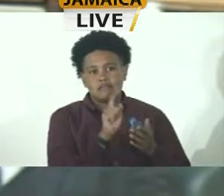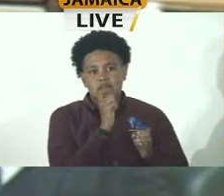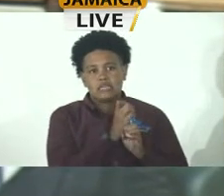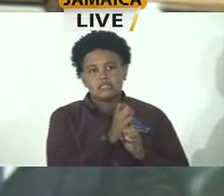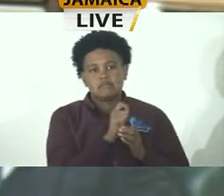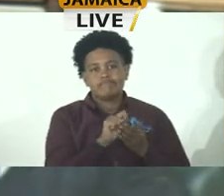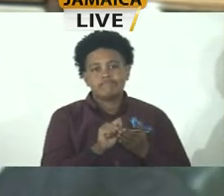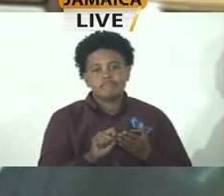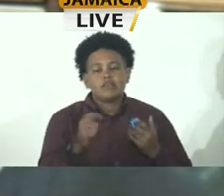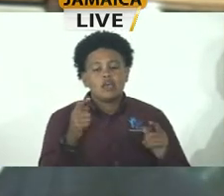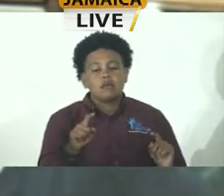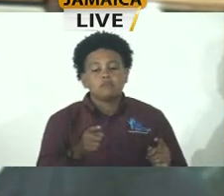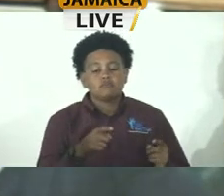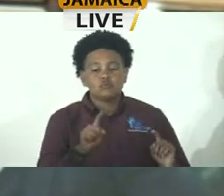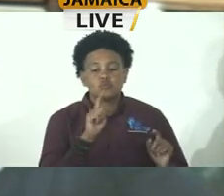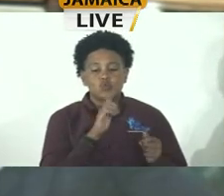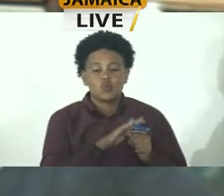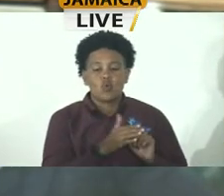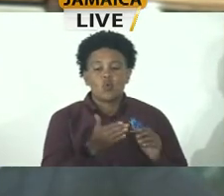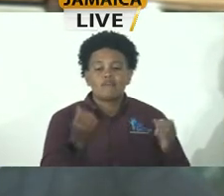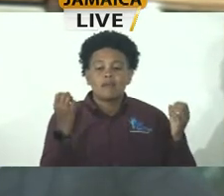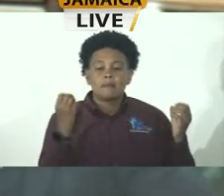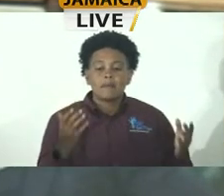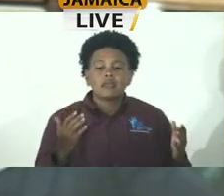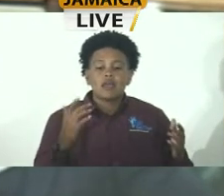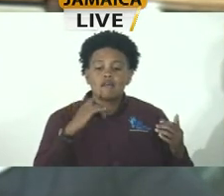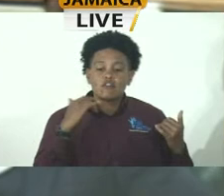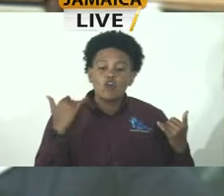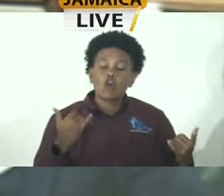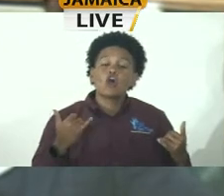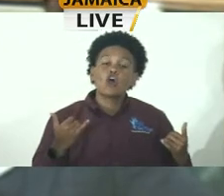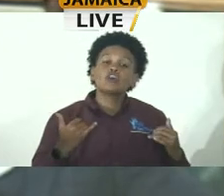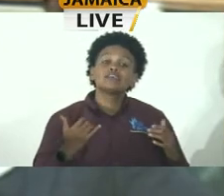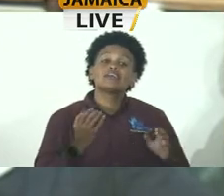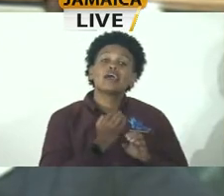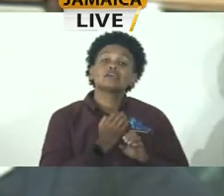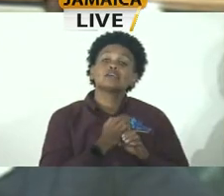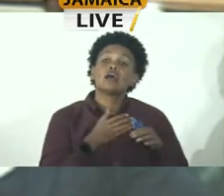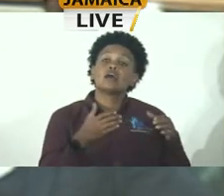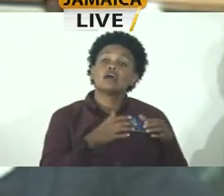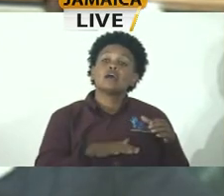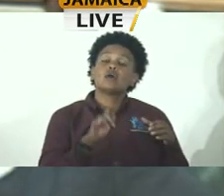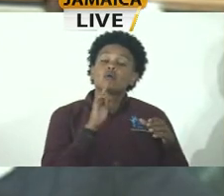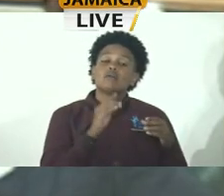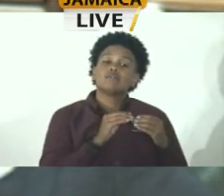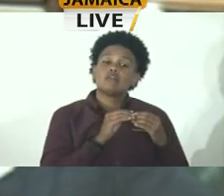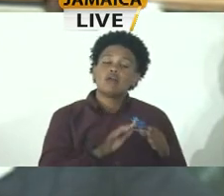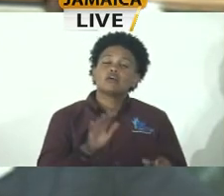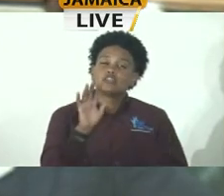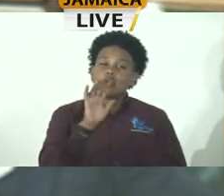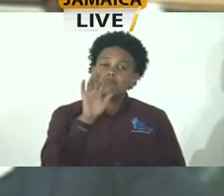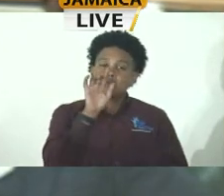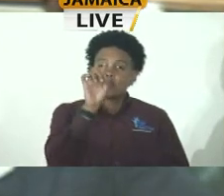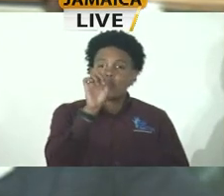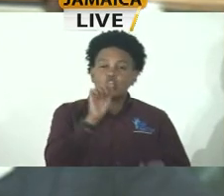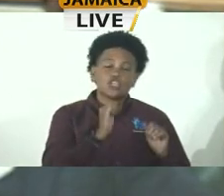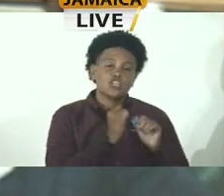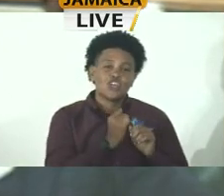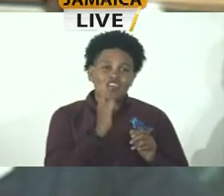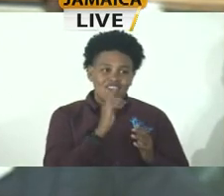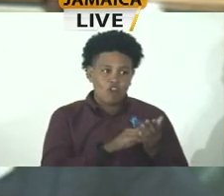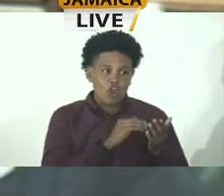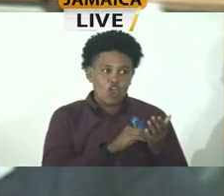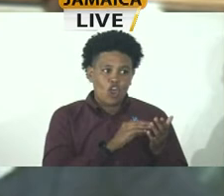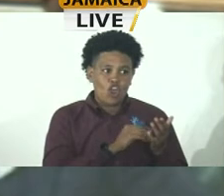the pandemic a significant number of the current exam cohort would have lost approximately one year of